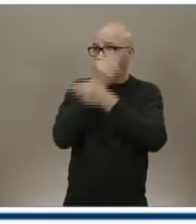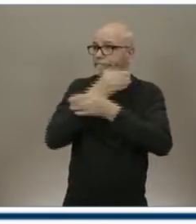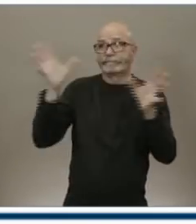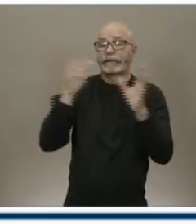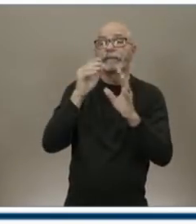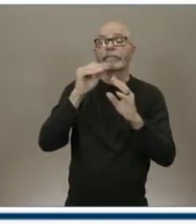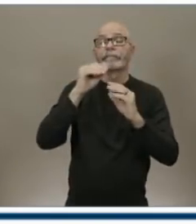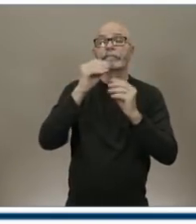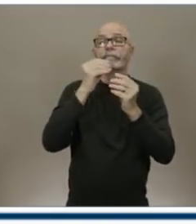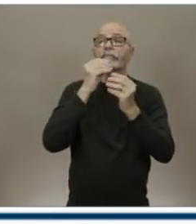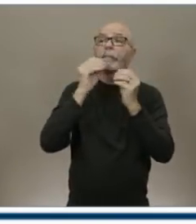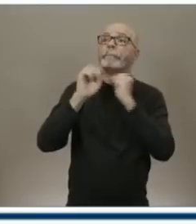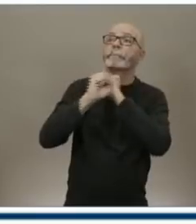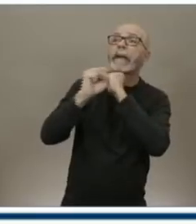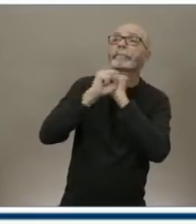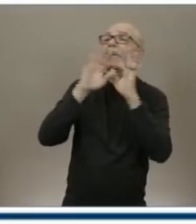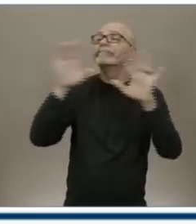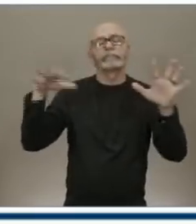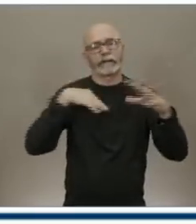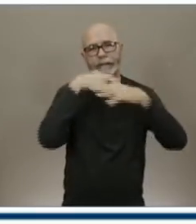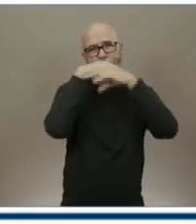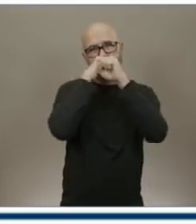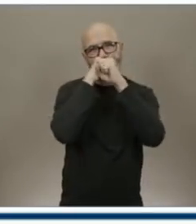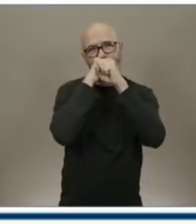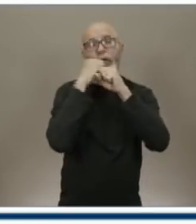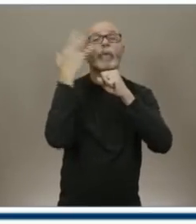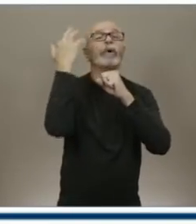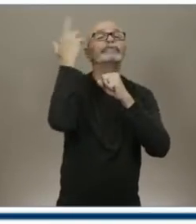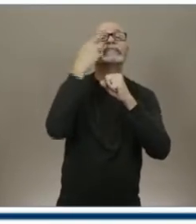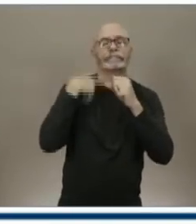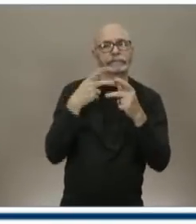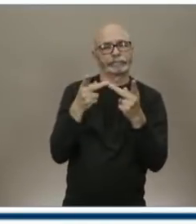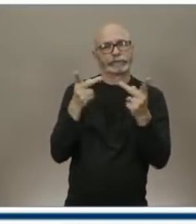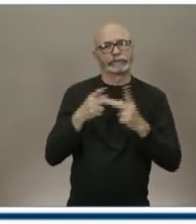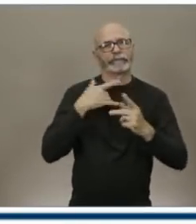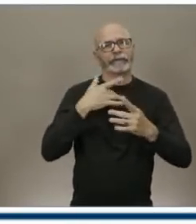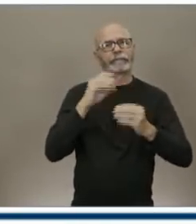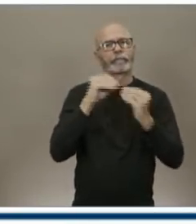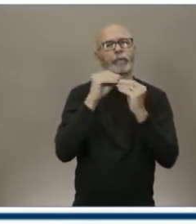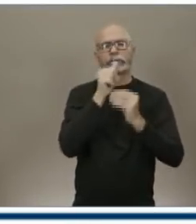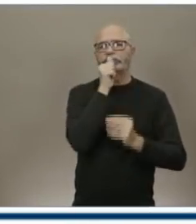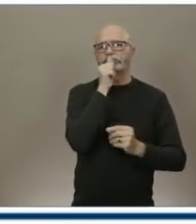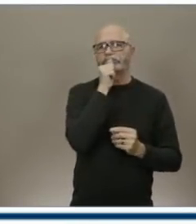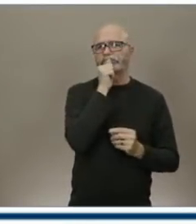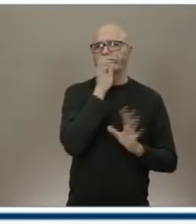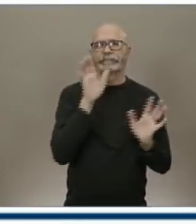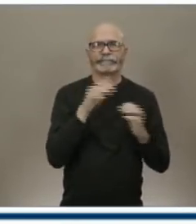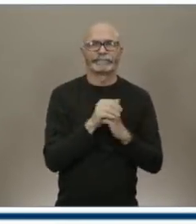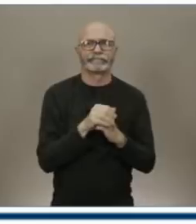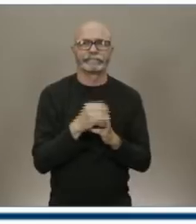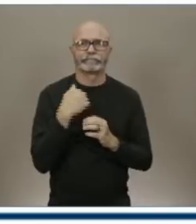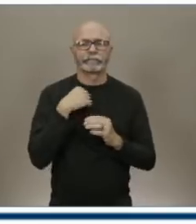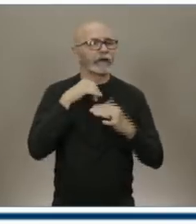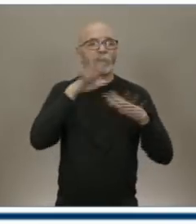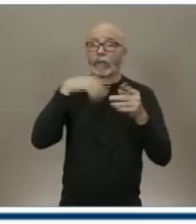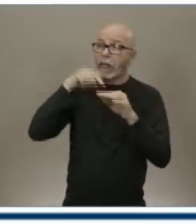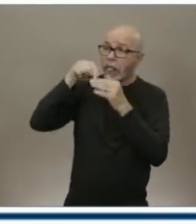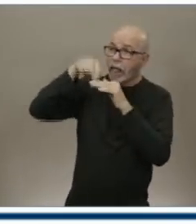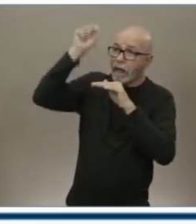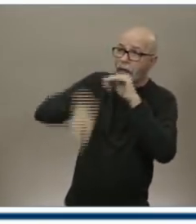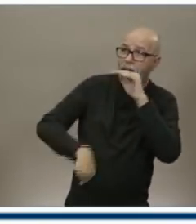these allotments of vaccine. So we're not giving out the details of that. But please be reassured that there will